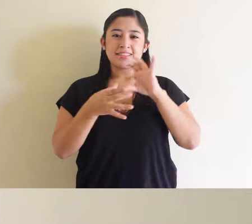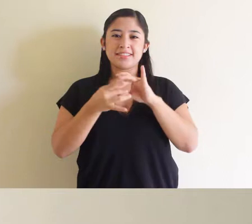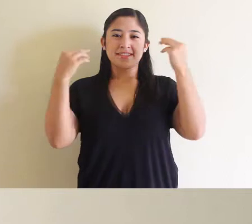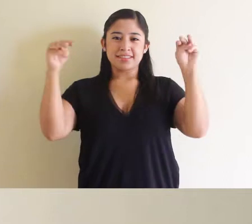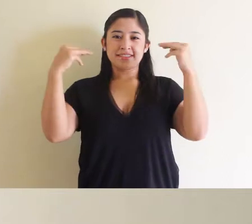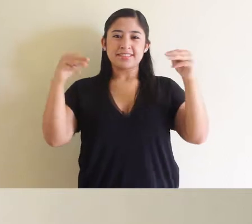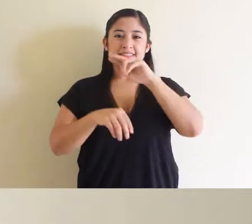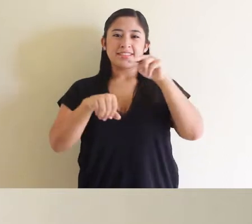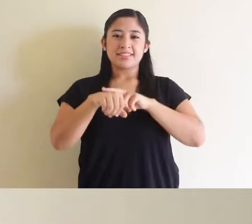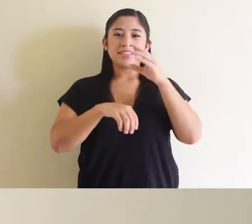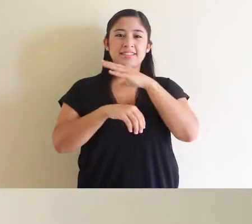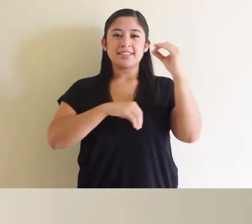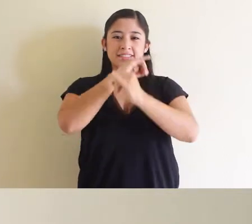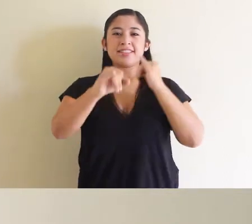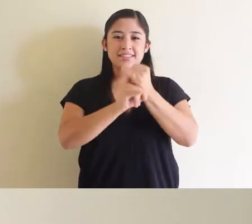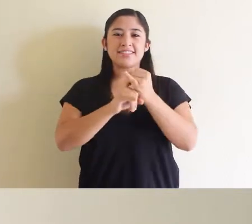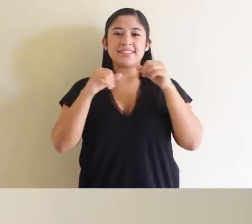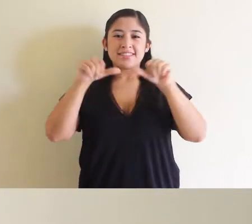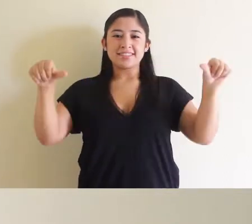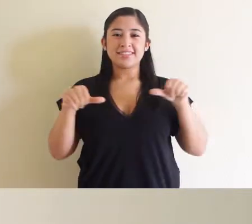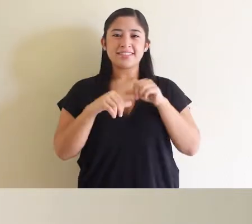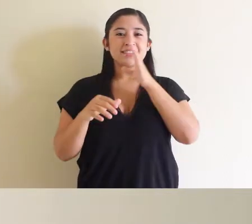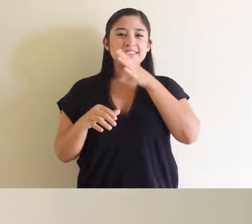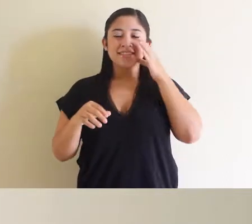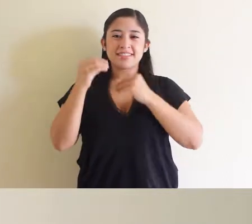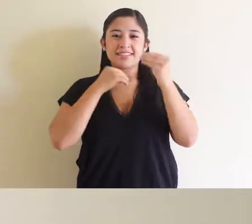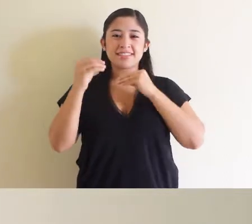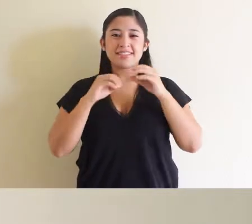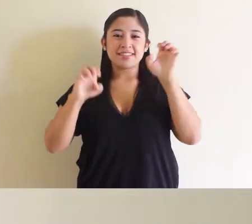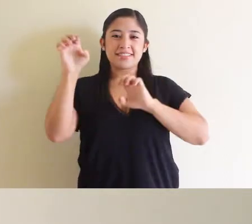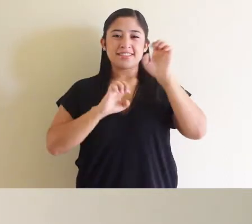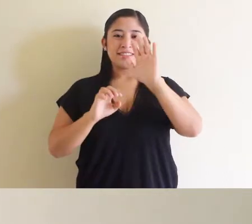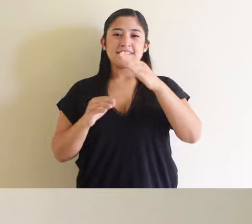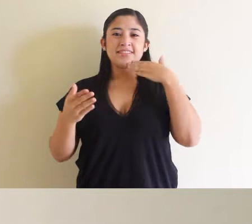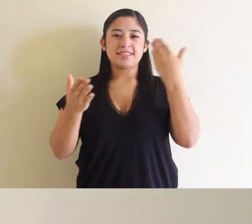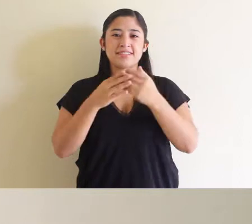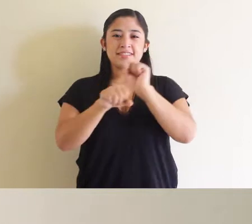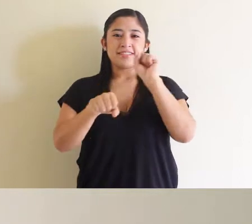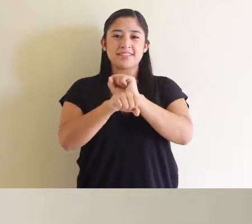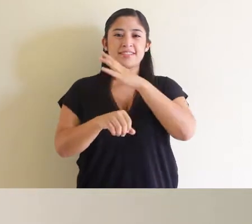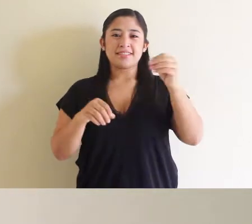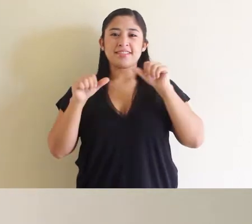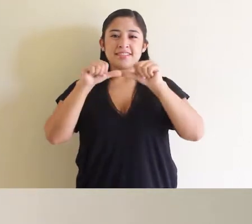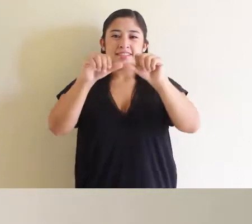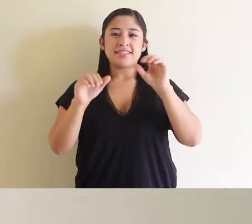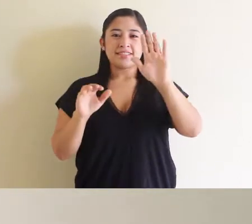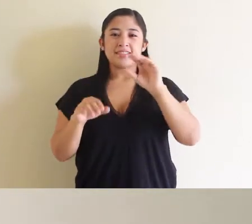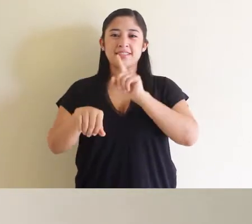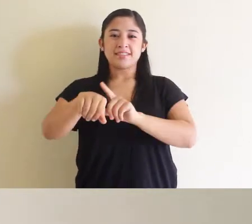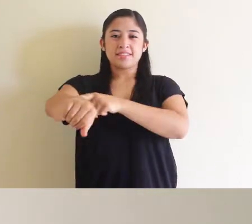international markets of the agriculture sector, evaluate their feasibility, and maintain their long-term operation with a competitive